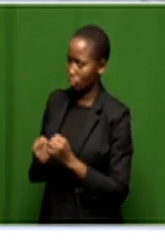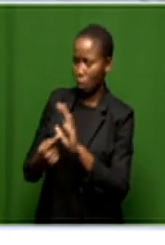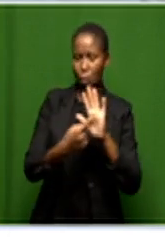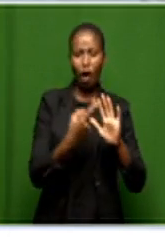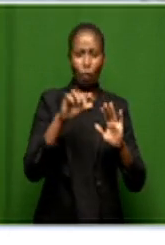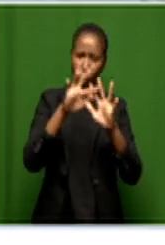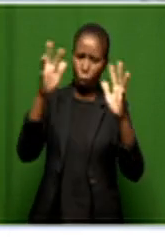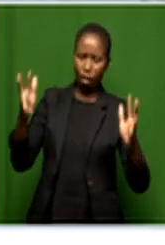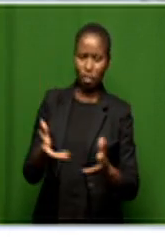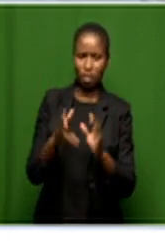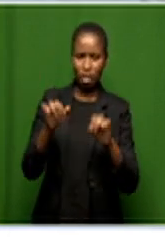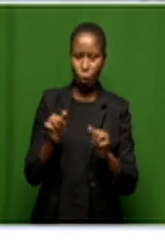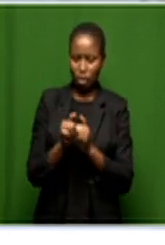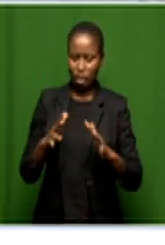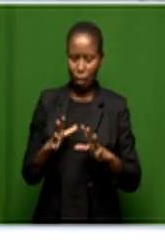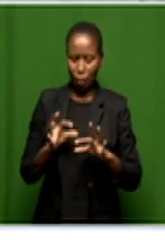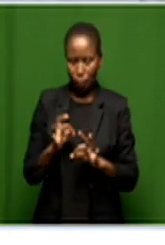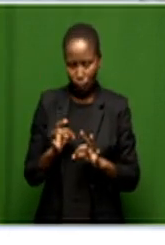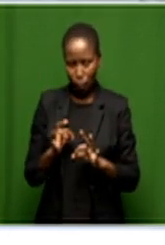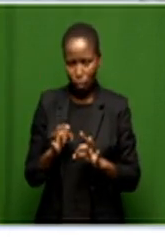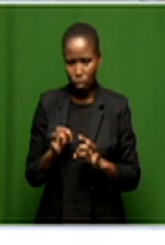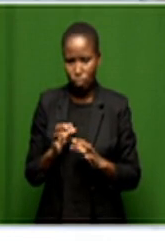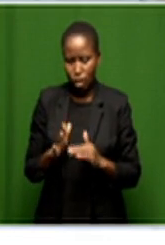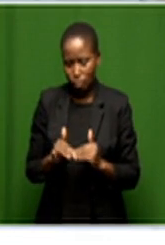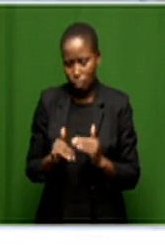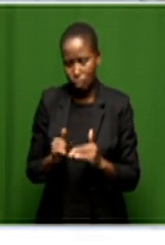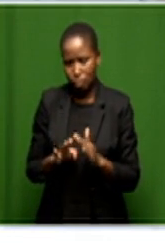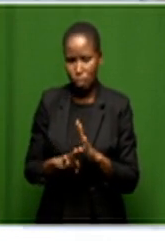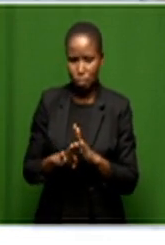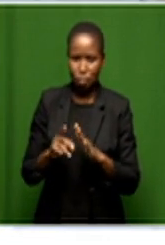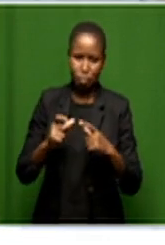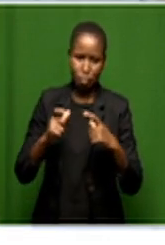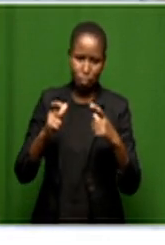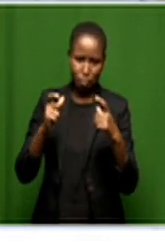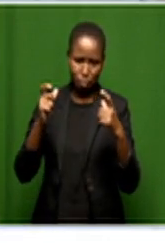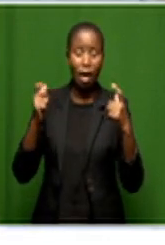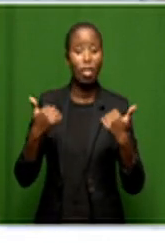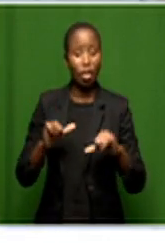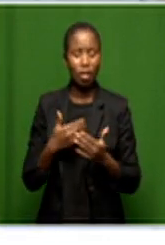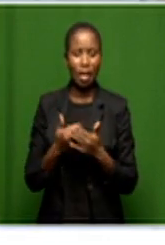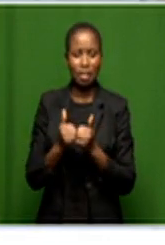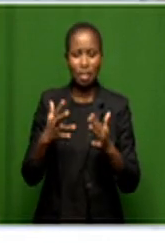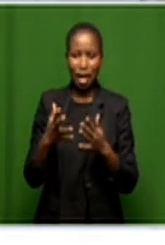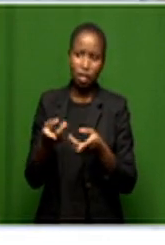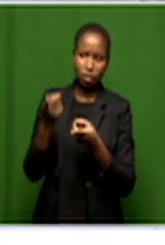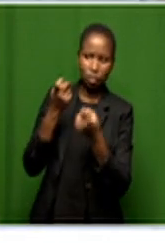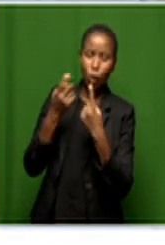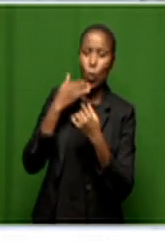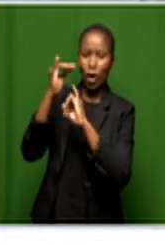We get this right, we start to really get on with it, as it were, then we can start to absorb the international world